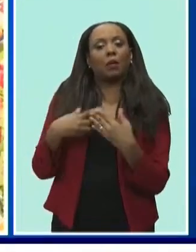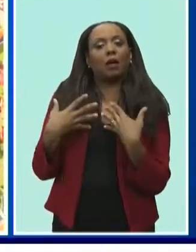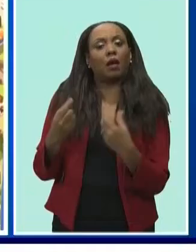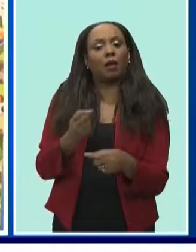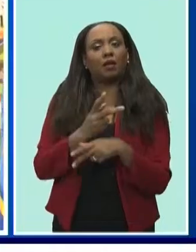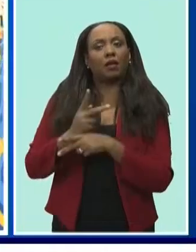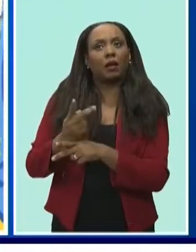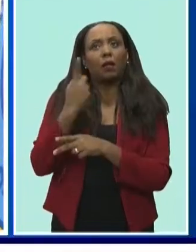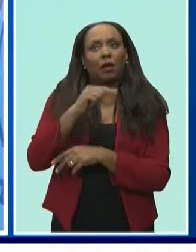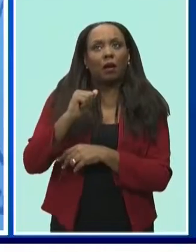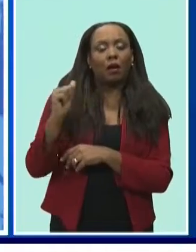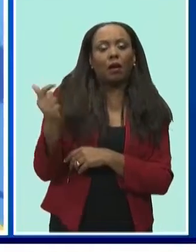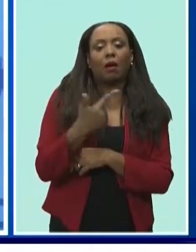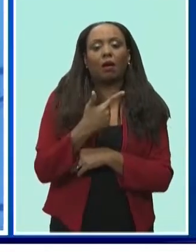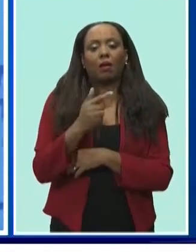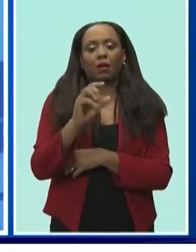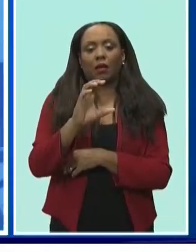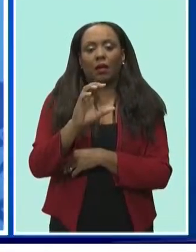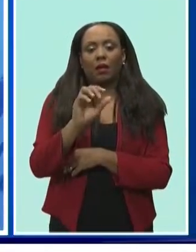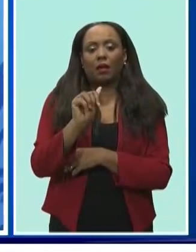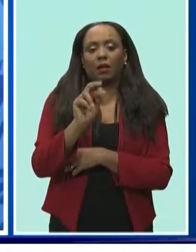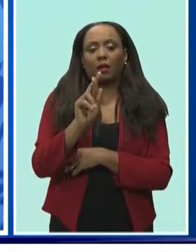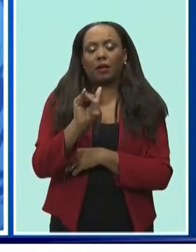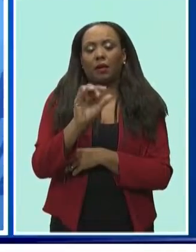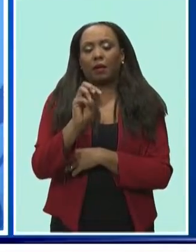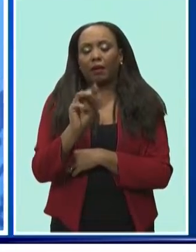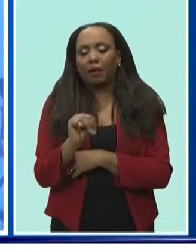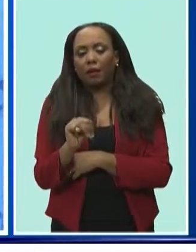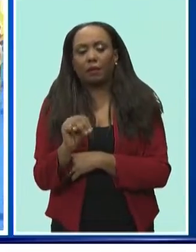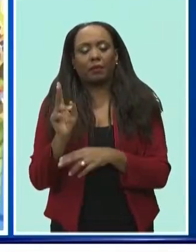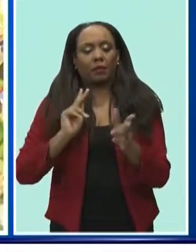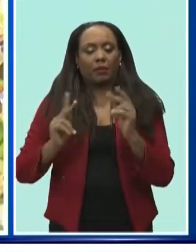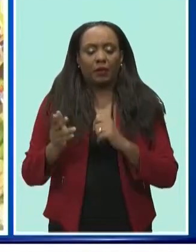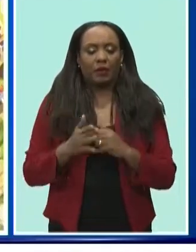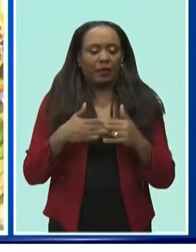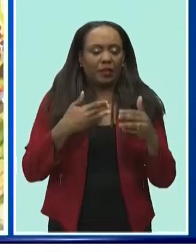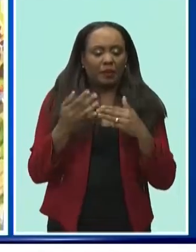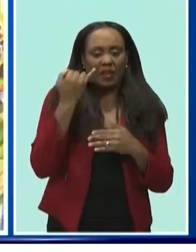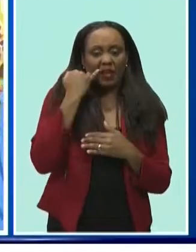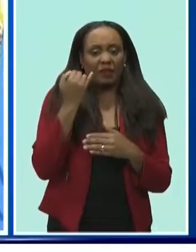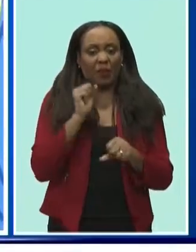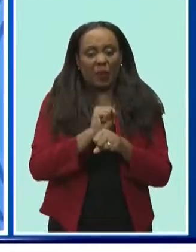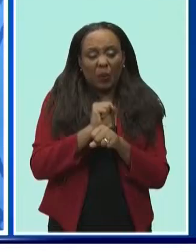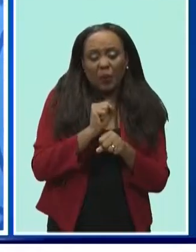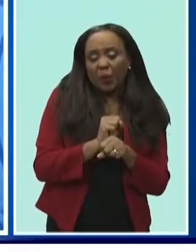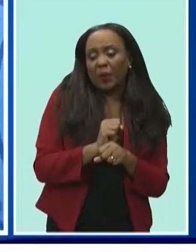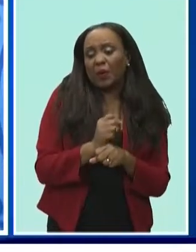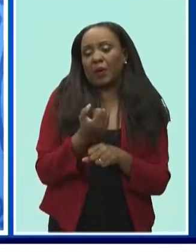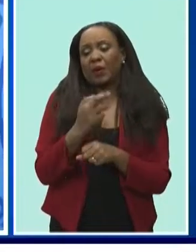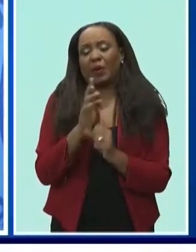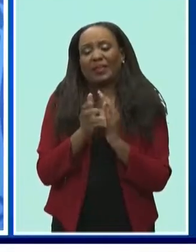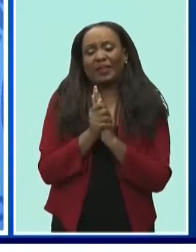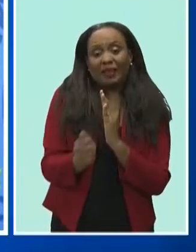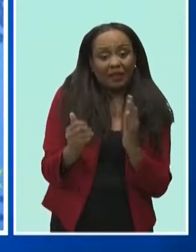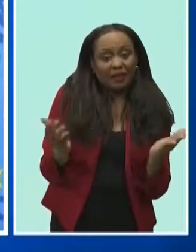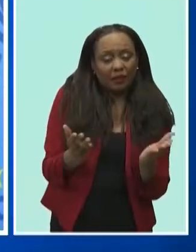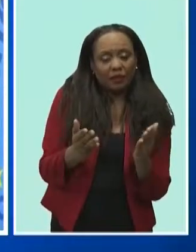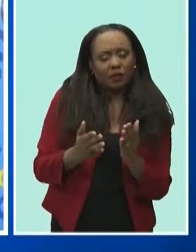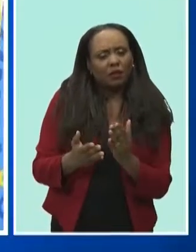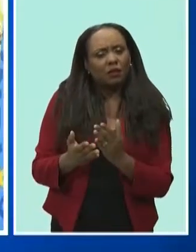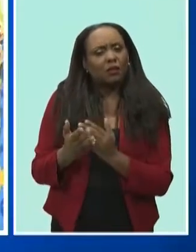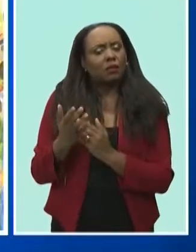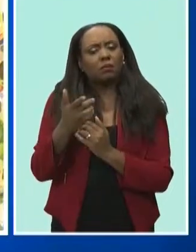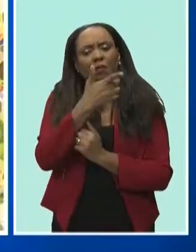for all CARICOM residents, whether or not they are skilled nationals who reside in Barbados, because we believe